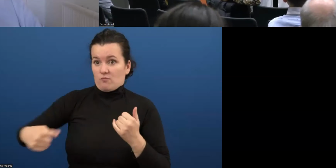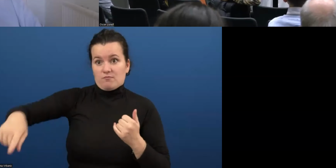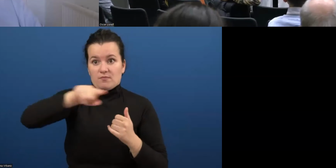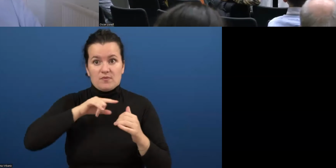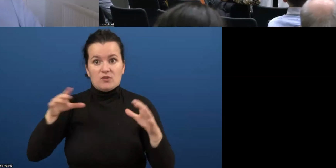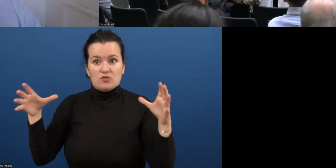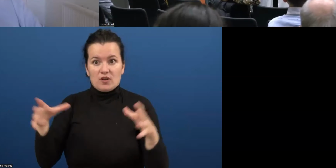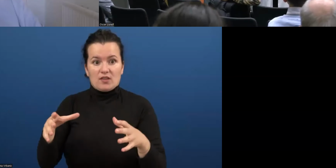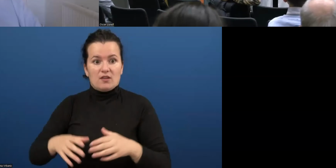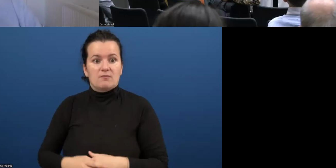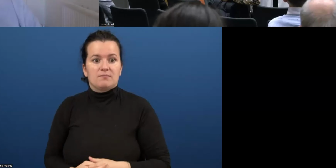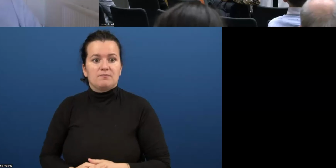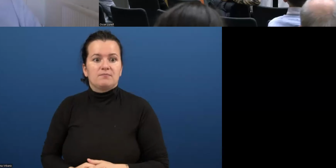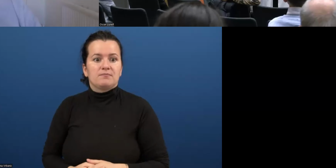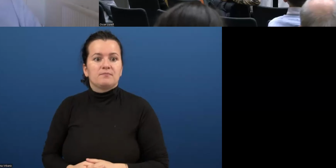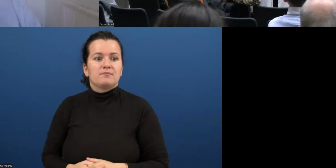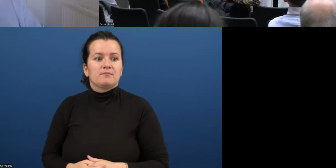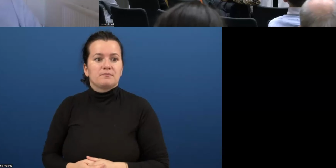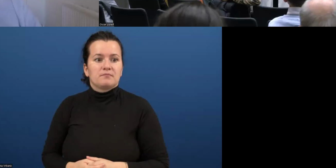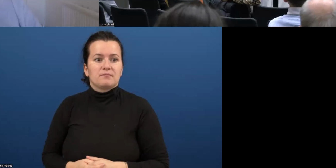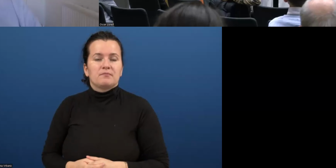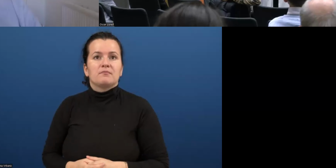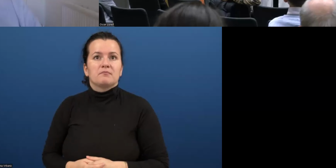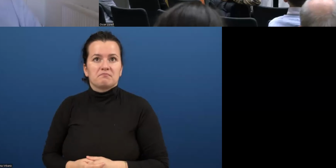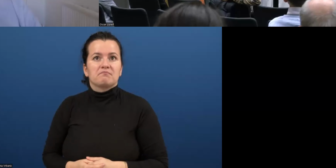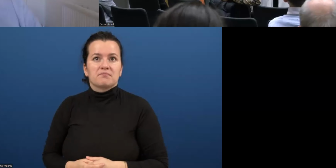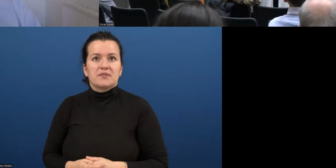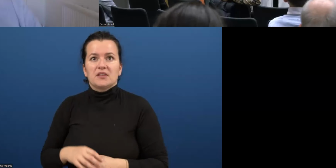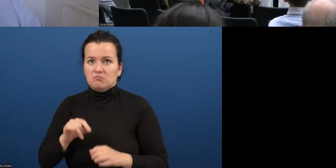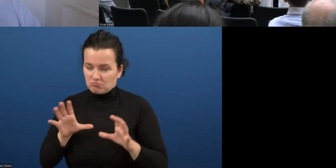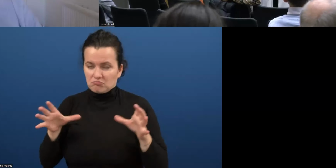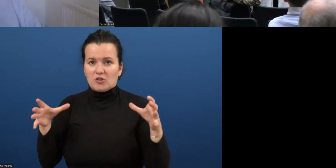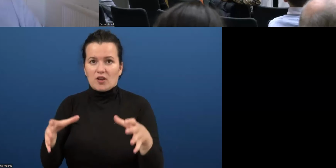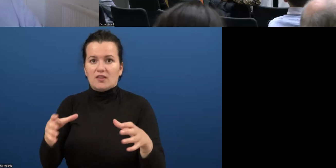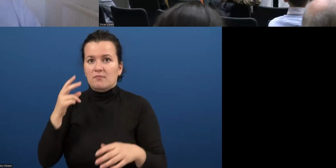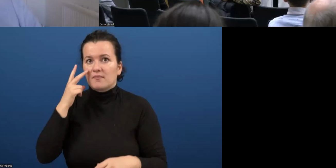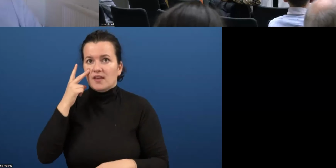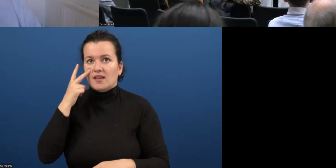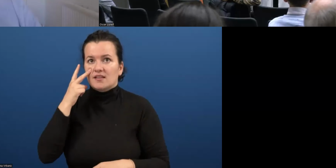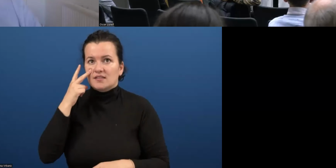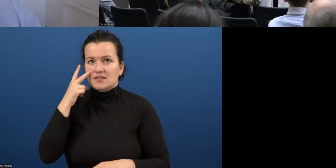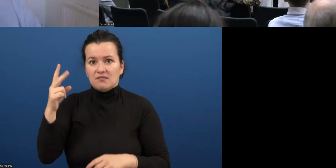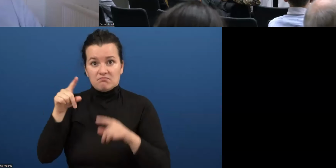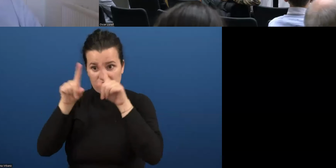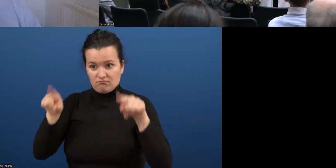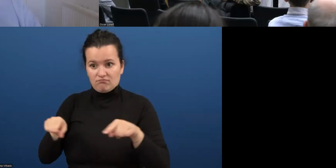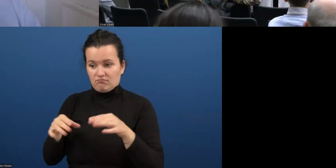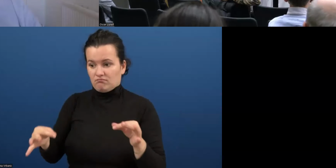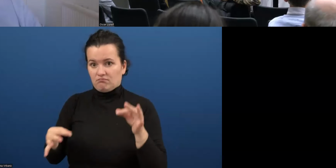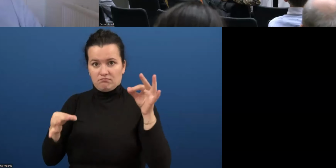Song. And you, this is a Brian Eno invention,